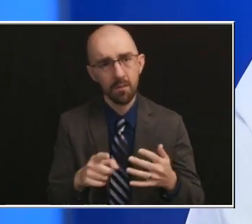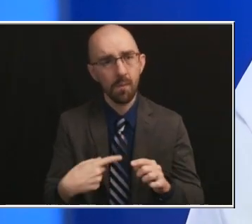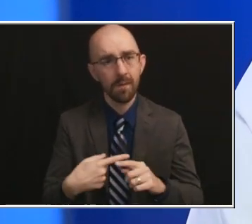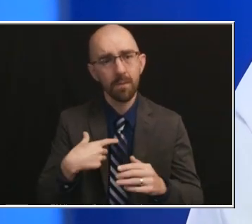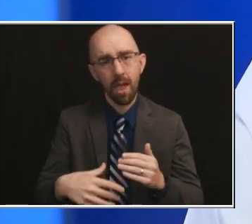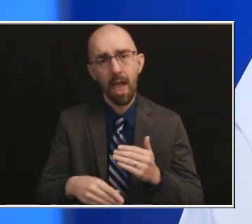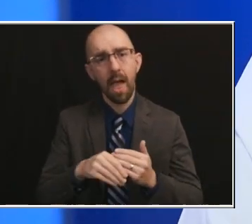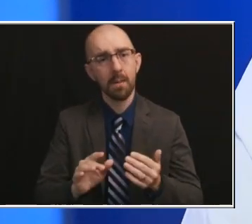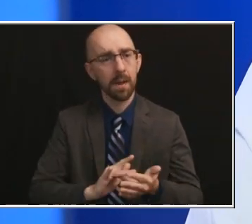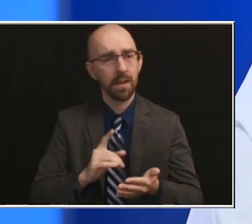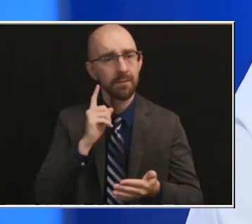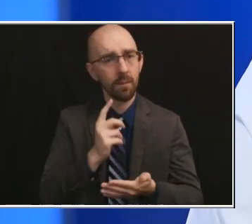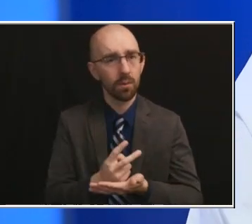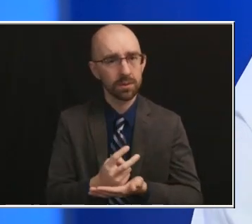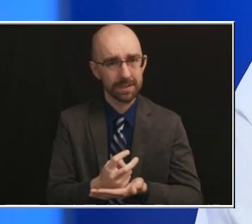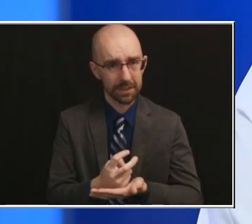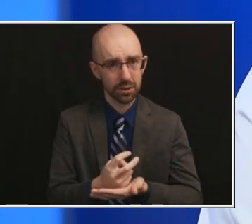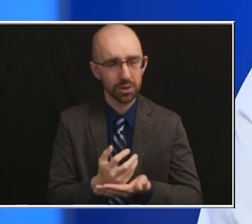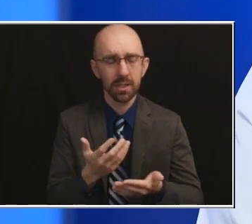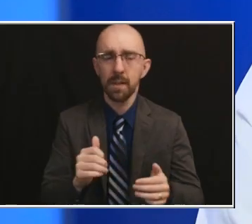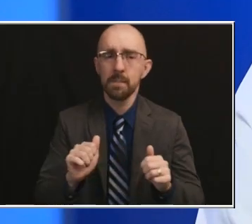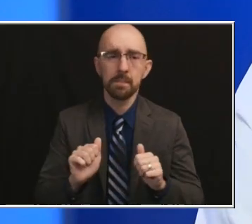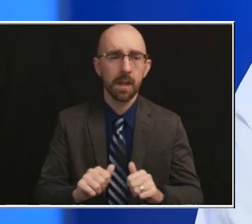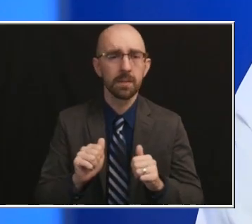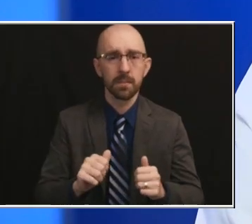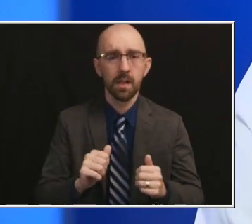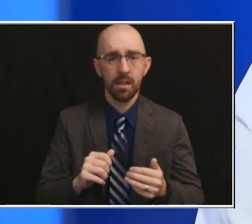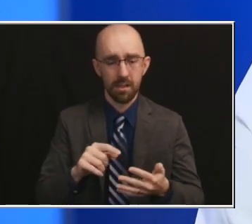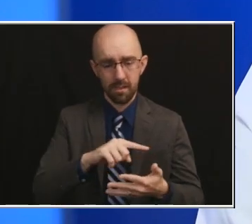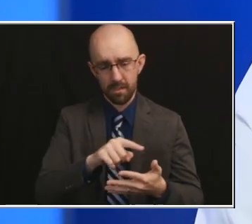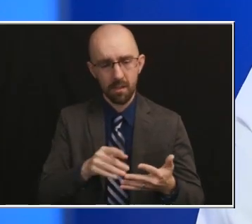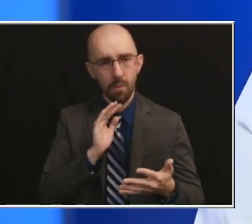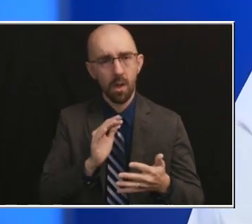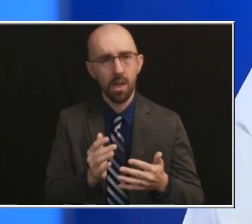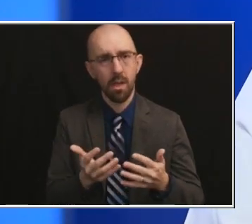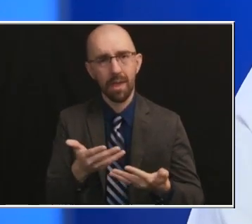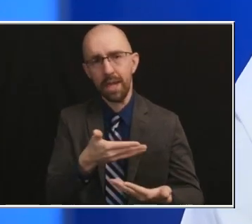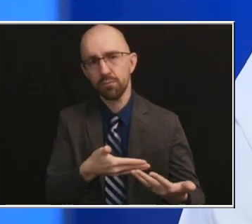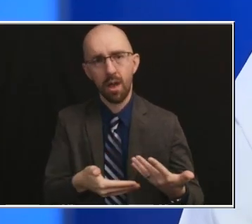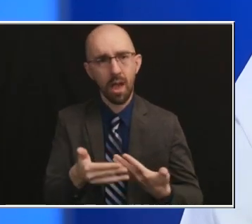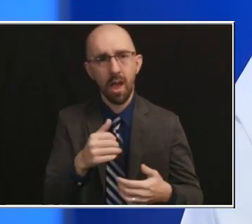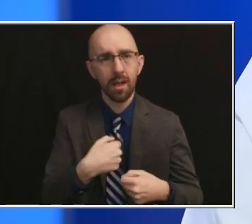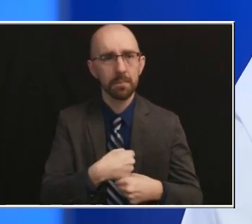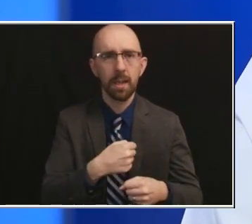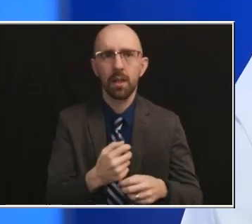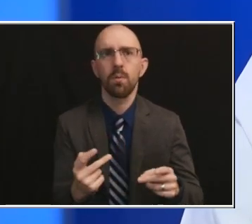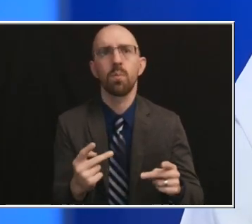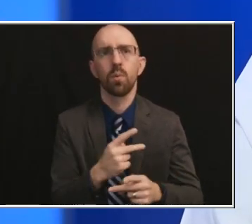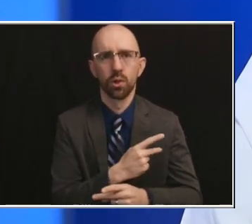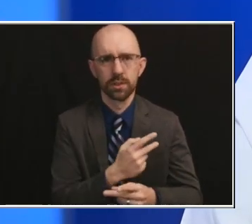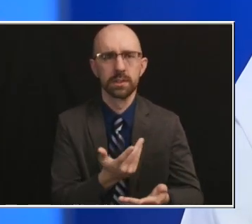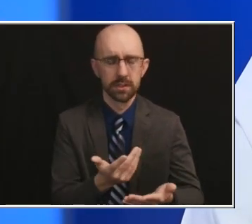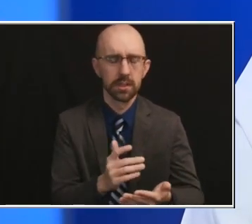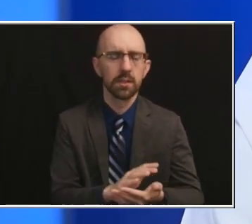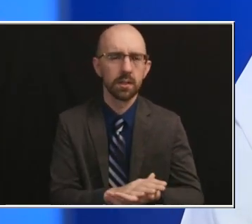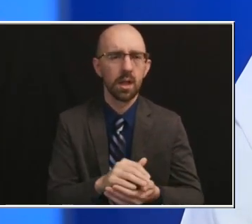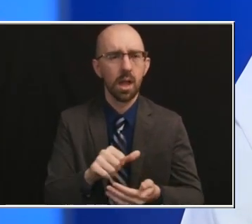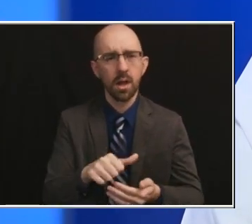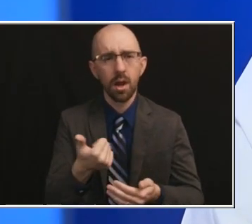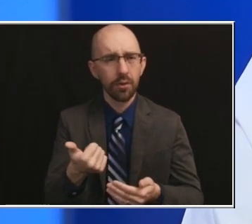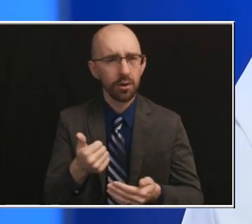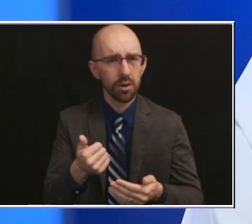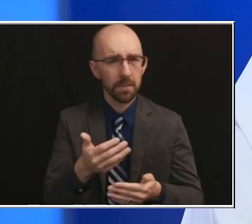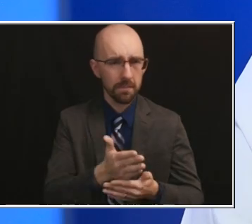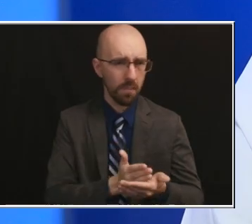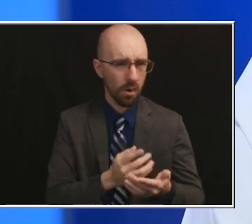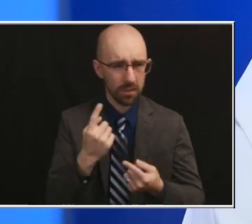for seizures, they possibly interact with those medications and can make those worse. Another aspect is